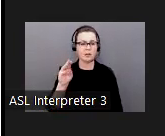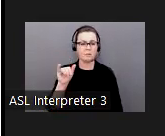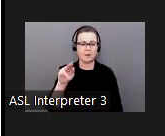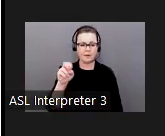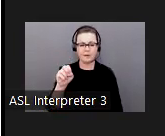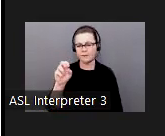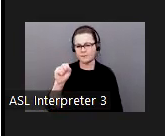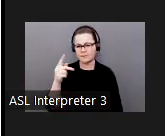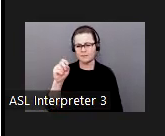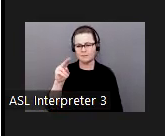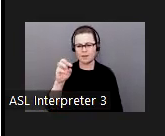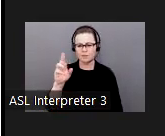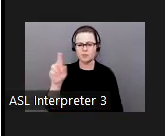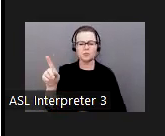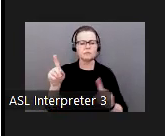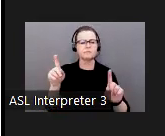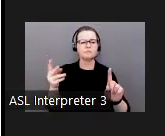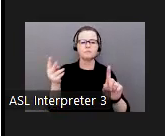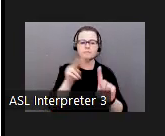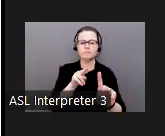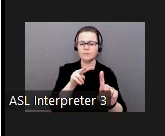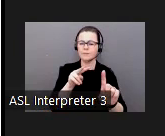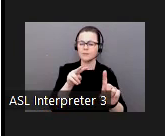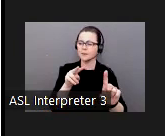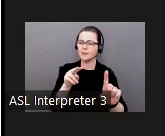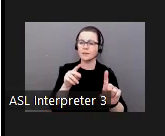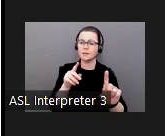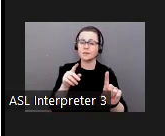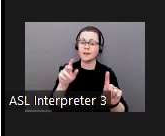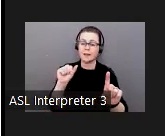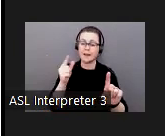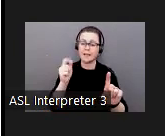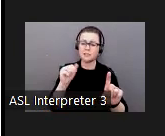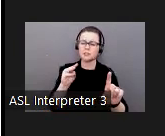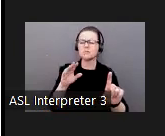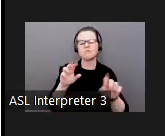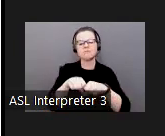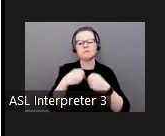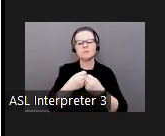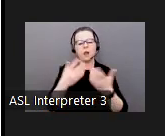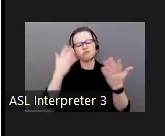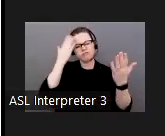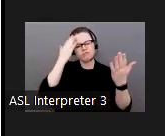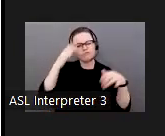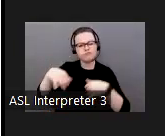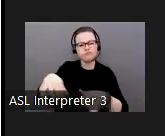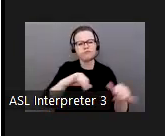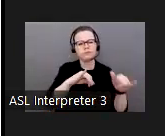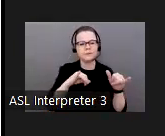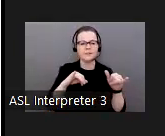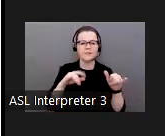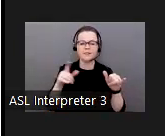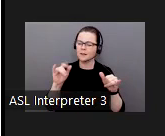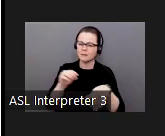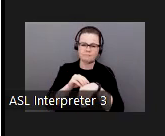it influences violence and abuse of older people. We don't question the basis of our attitudes